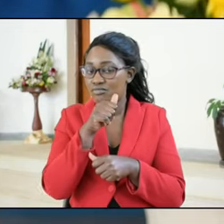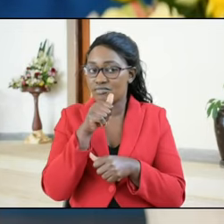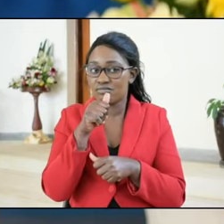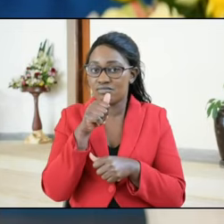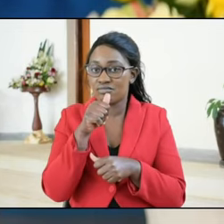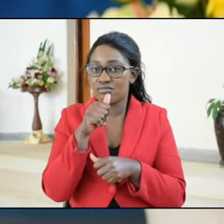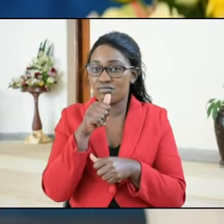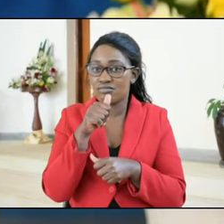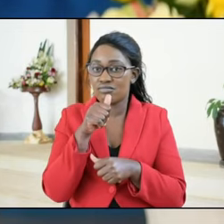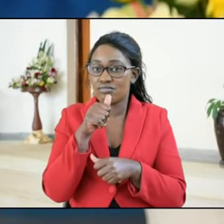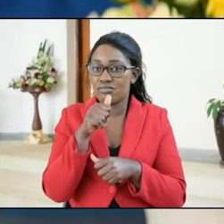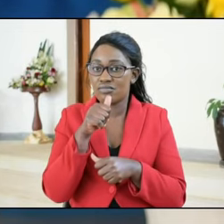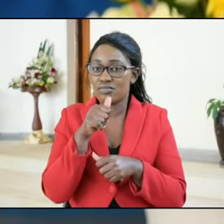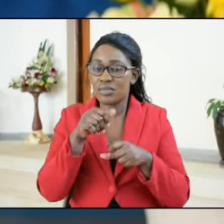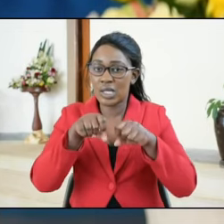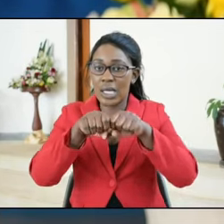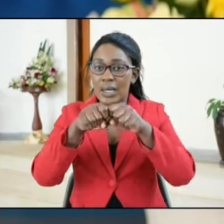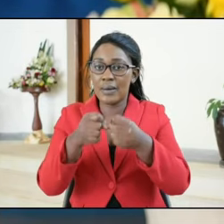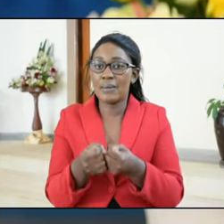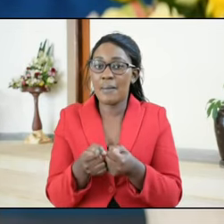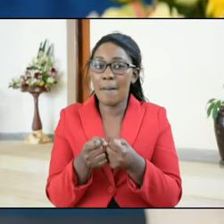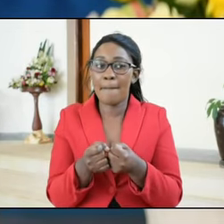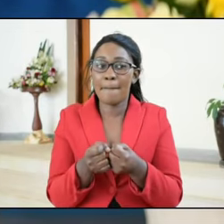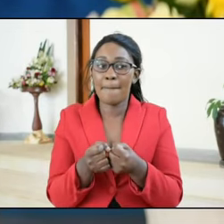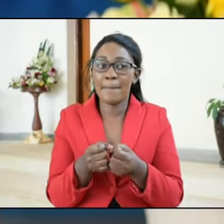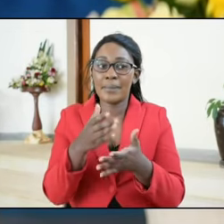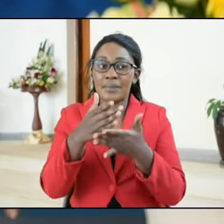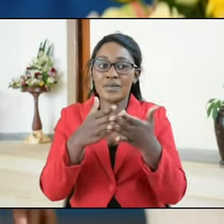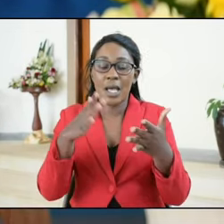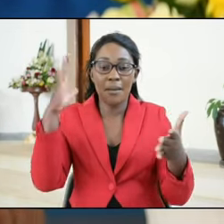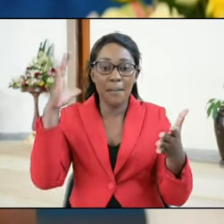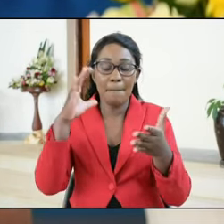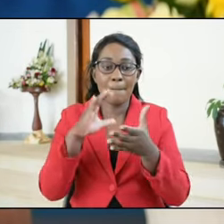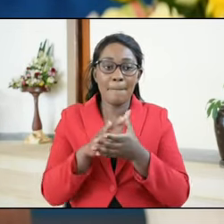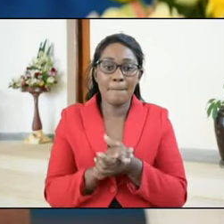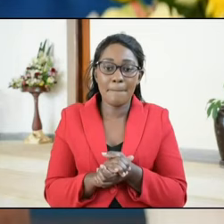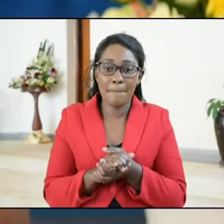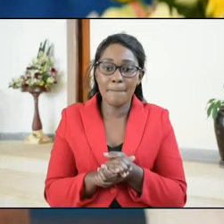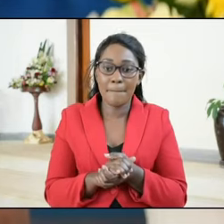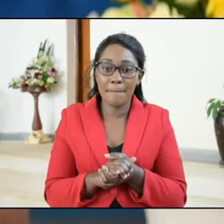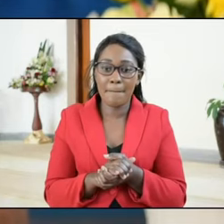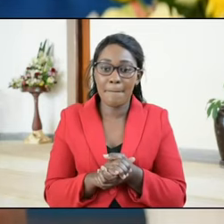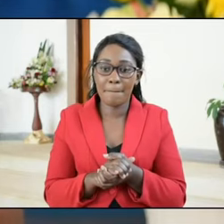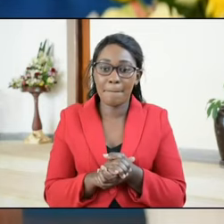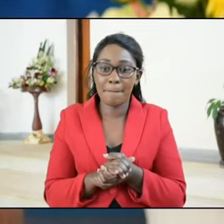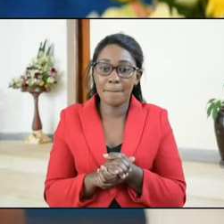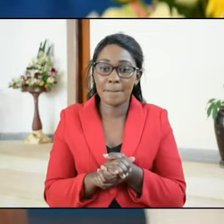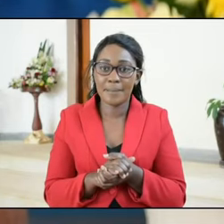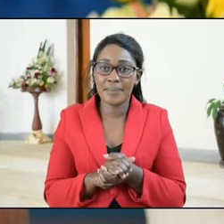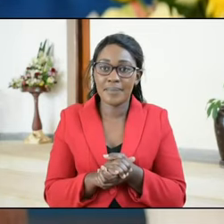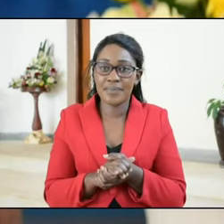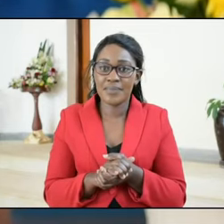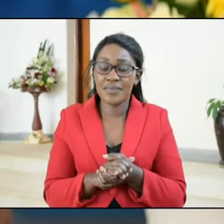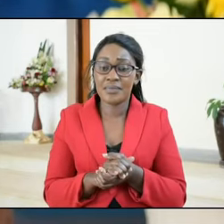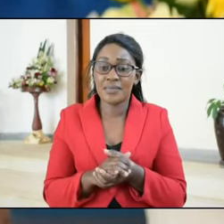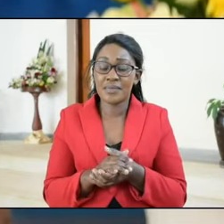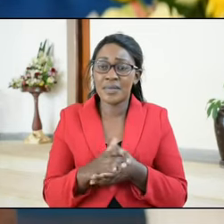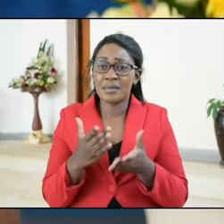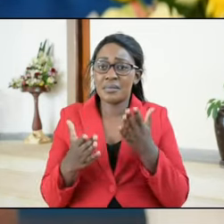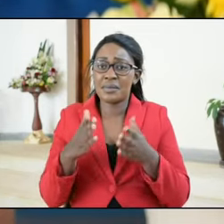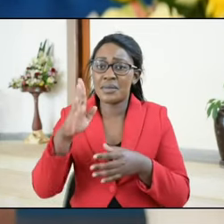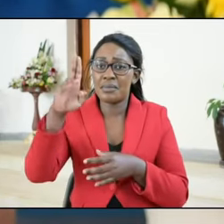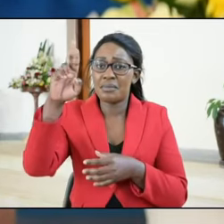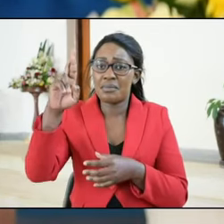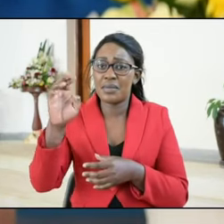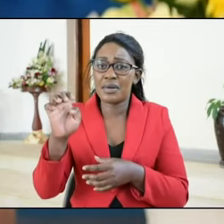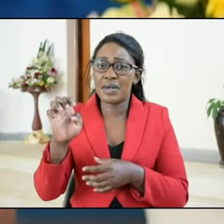secret rapture, where some believe that one day you'll just realize that Brenda is no longer with